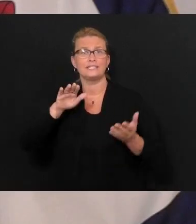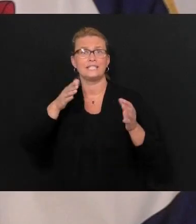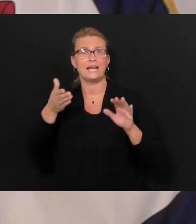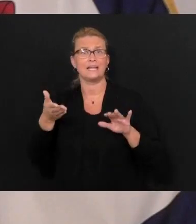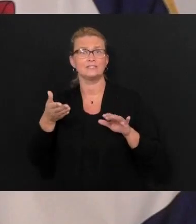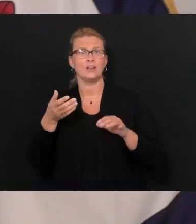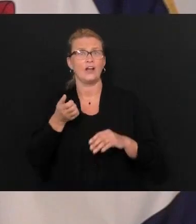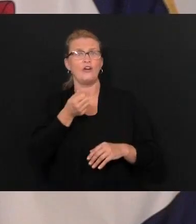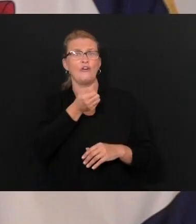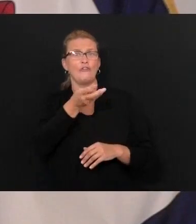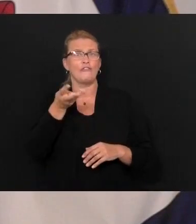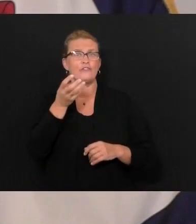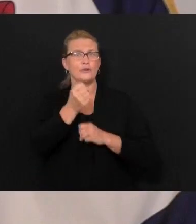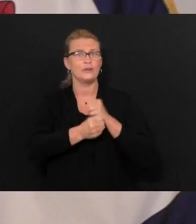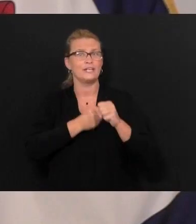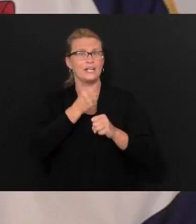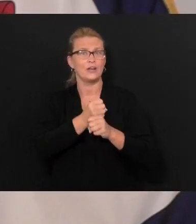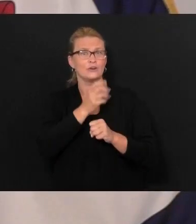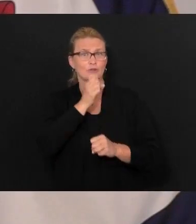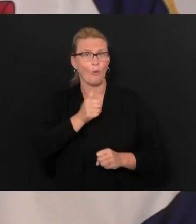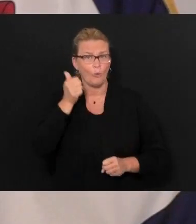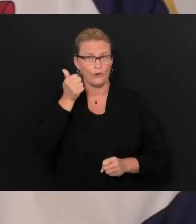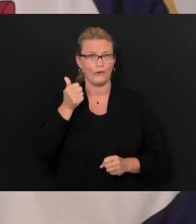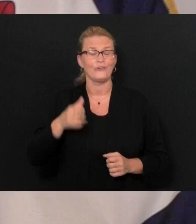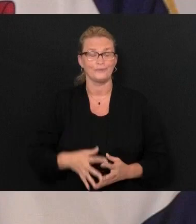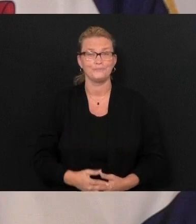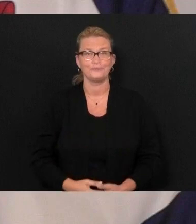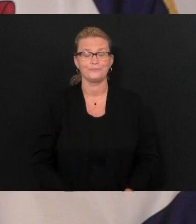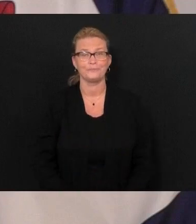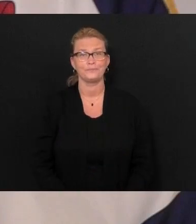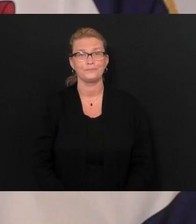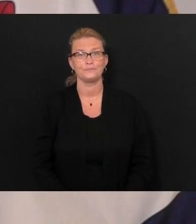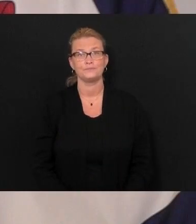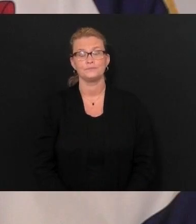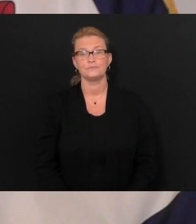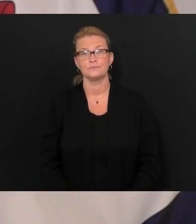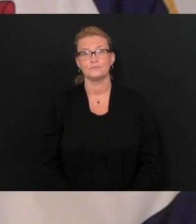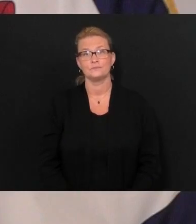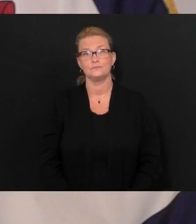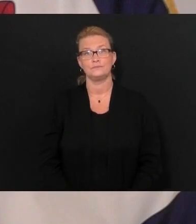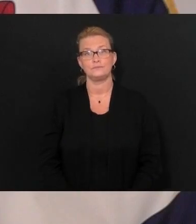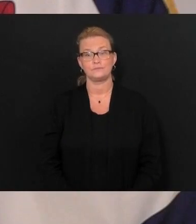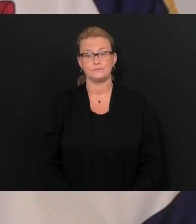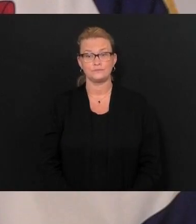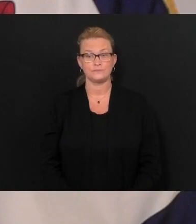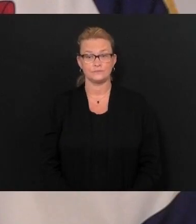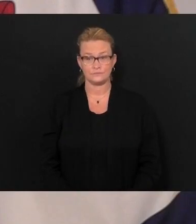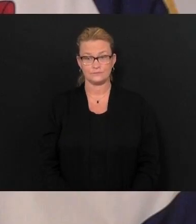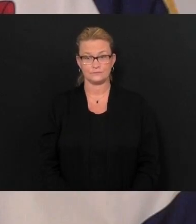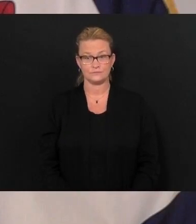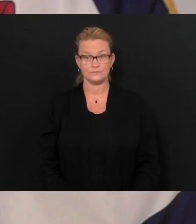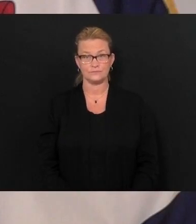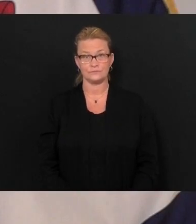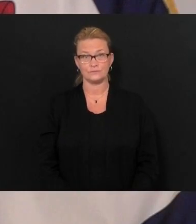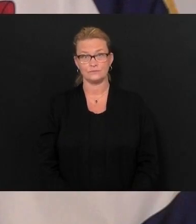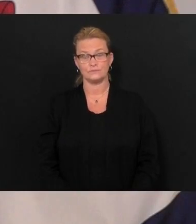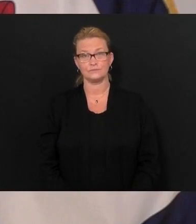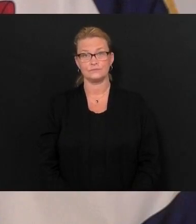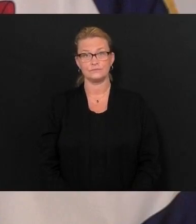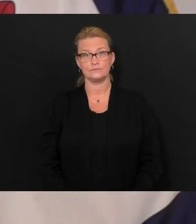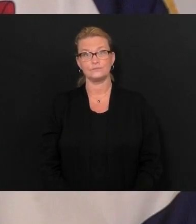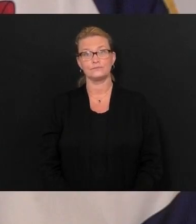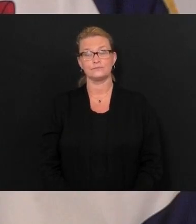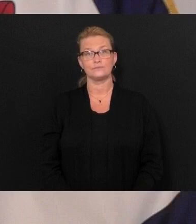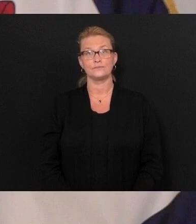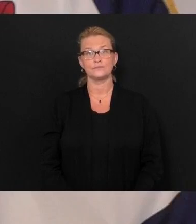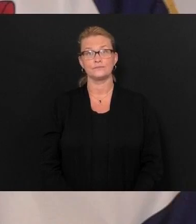few years and considerable years older. Without any question, it goes to every single time